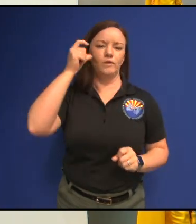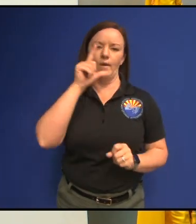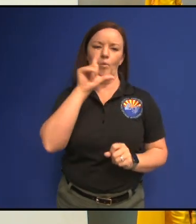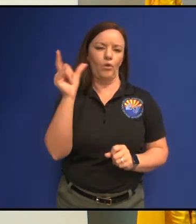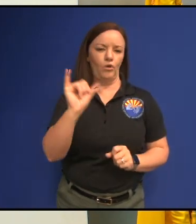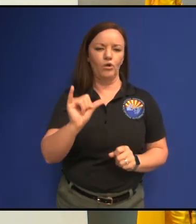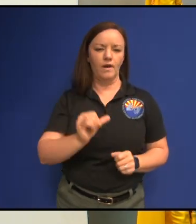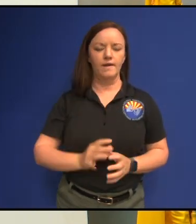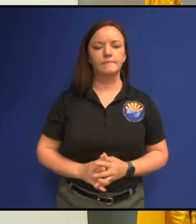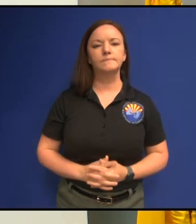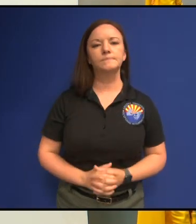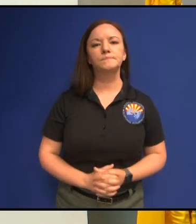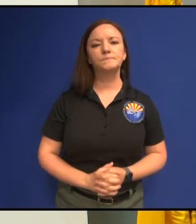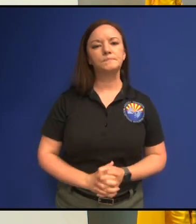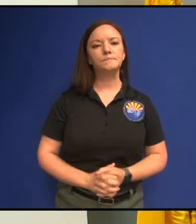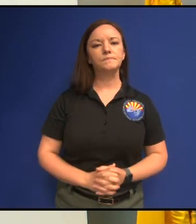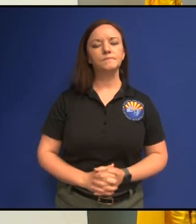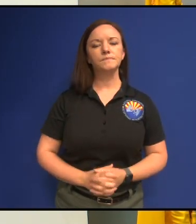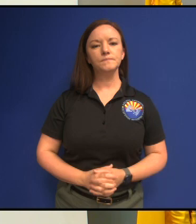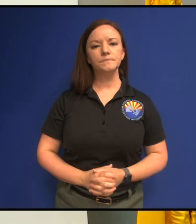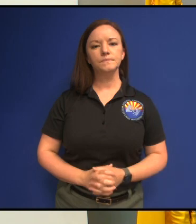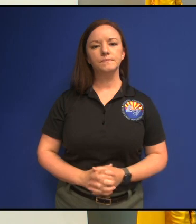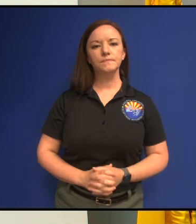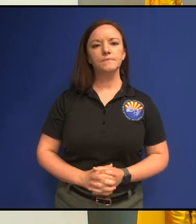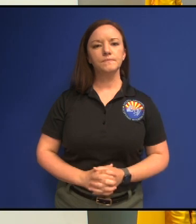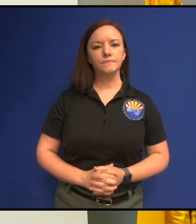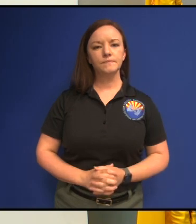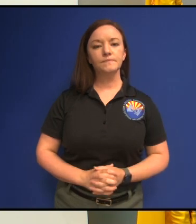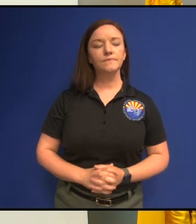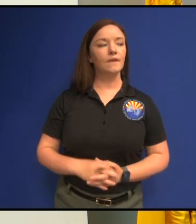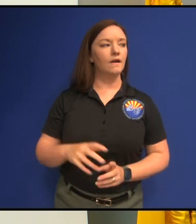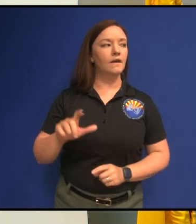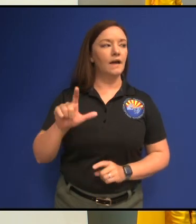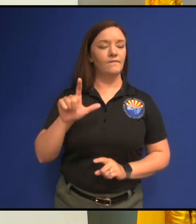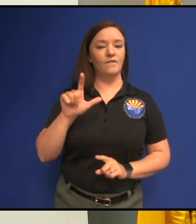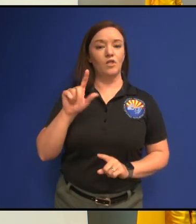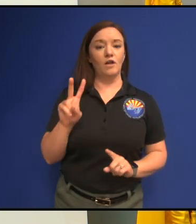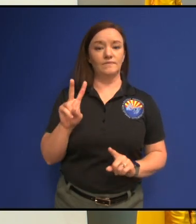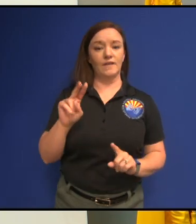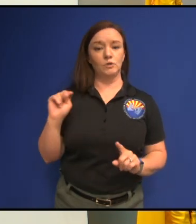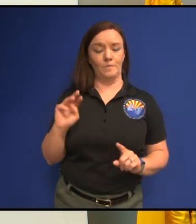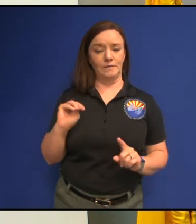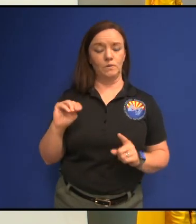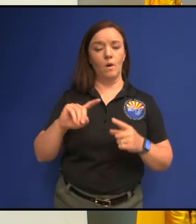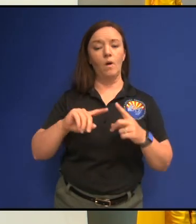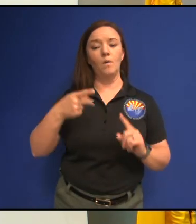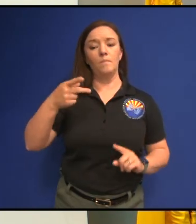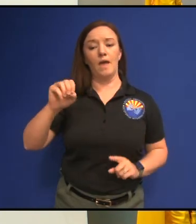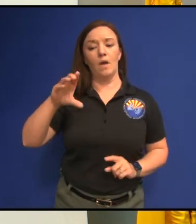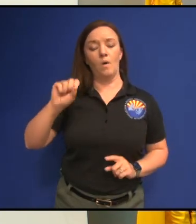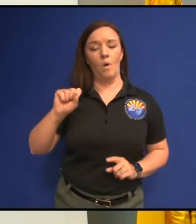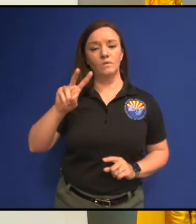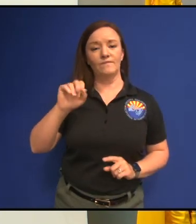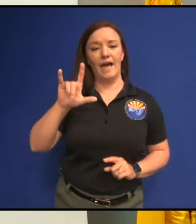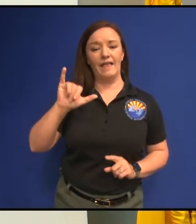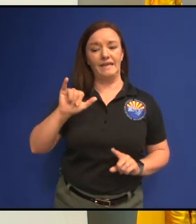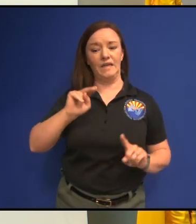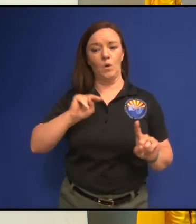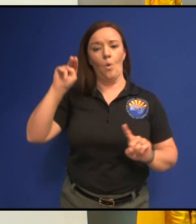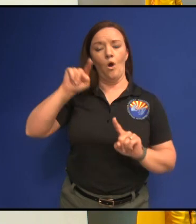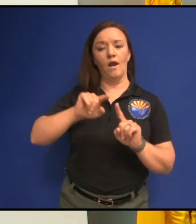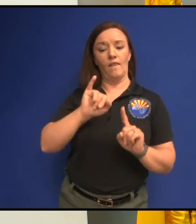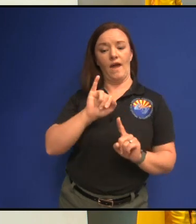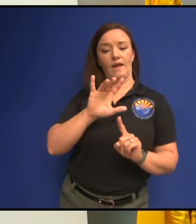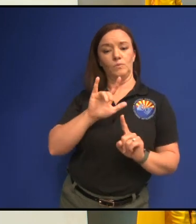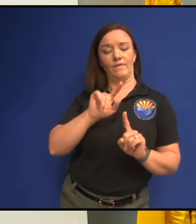happened yesterday with our radar. So here we go. Here's Las Vegas here, and we have the Pecos Valley extending northward from